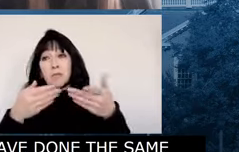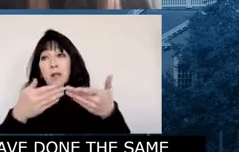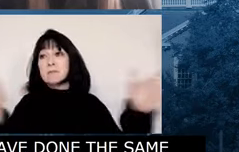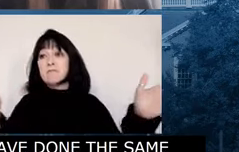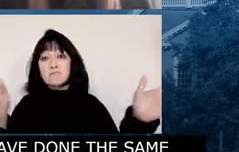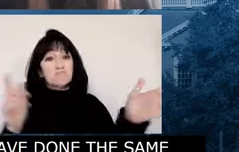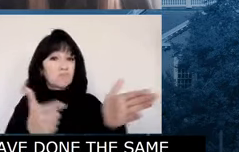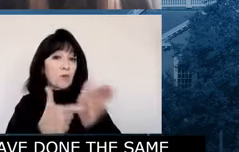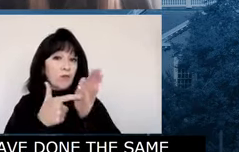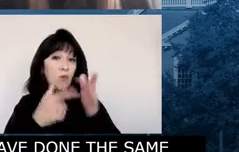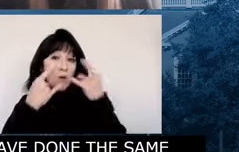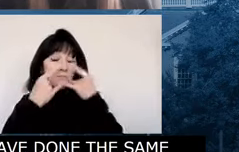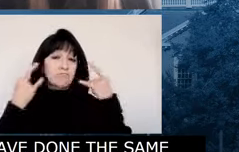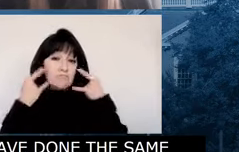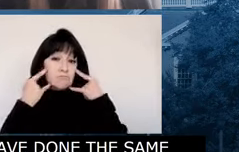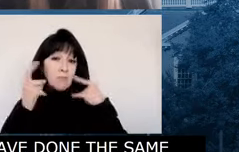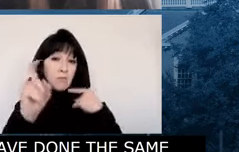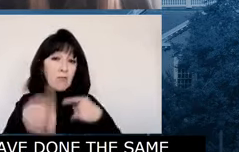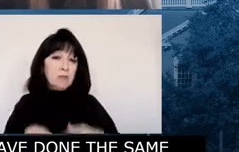government.